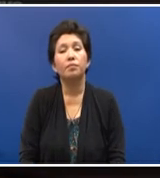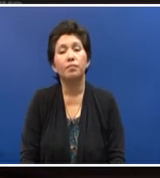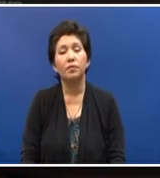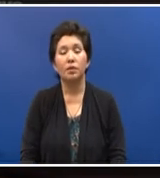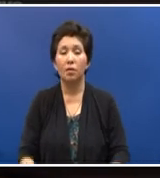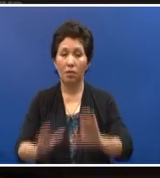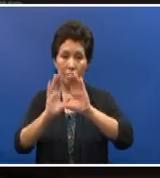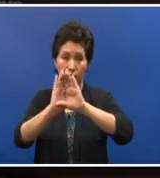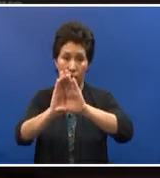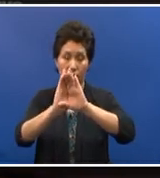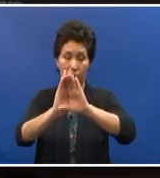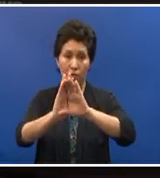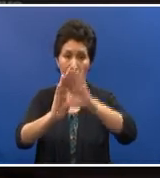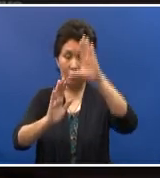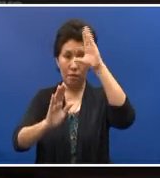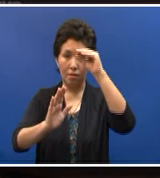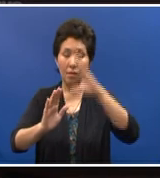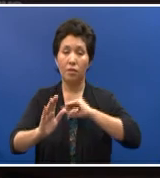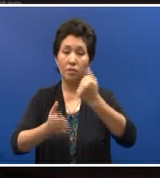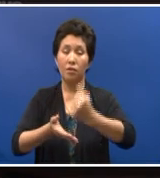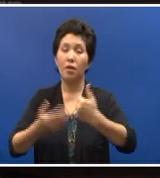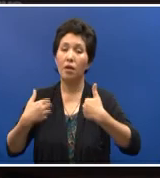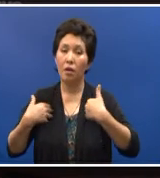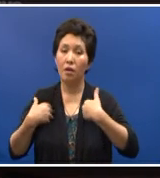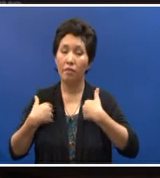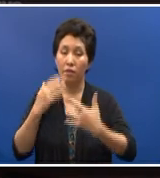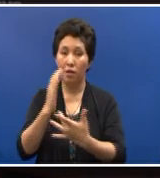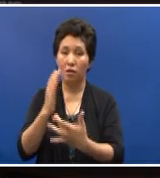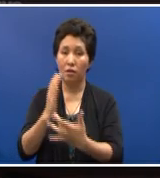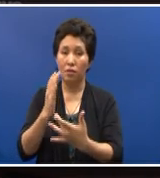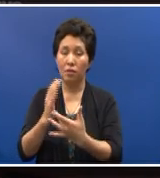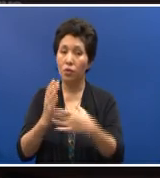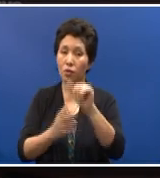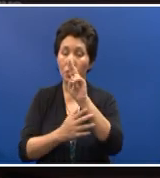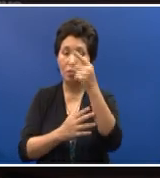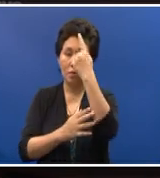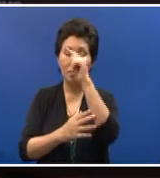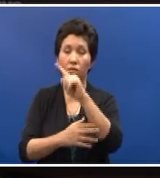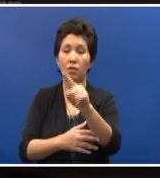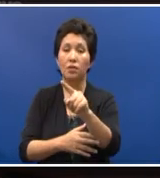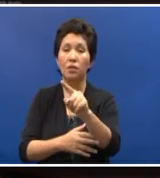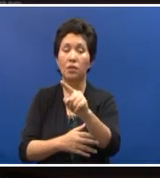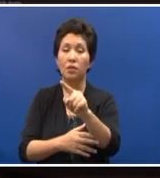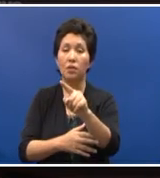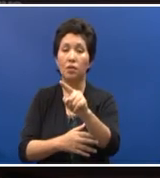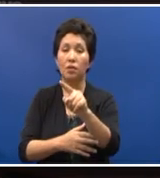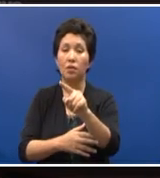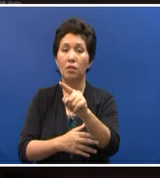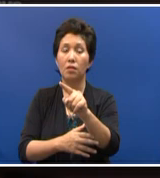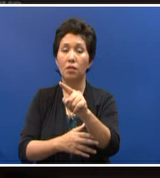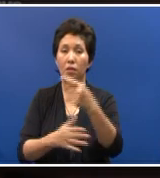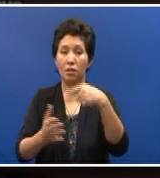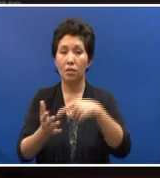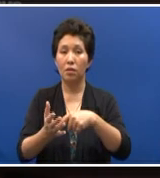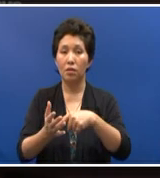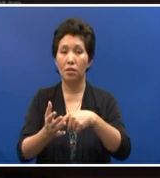For example, primitive men also had technology in the form of weapons used for hunting game. Okay, so these animals